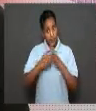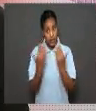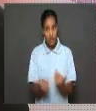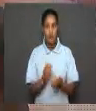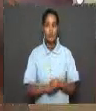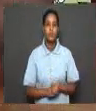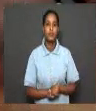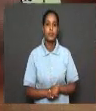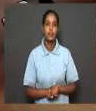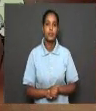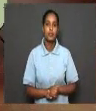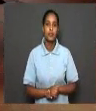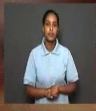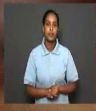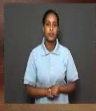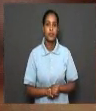now.